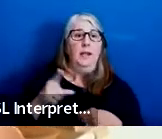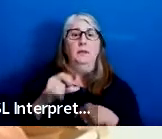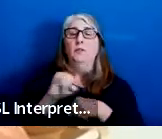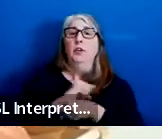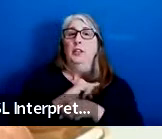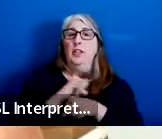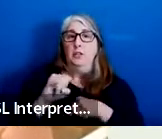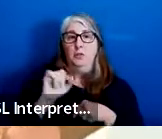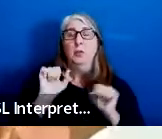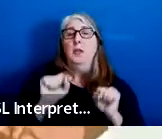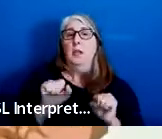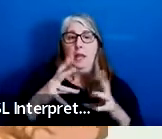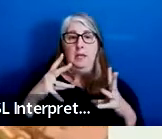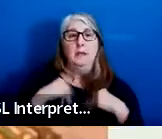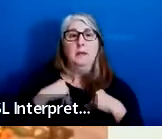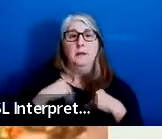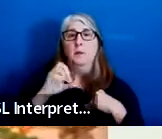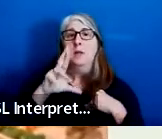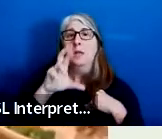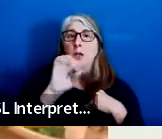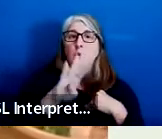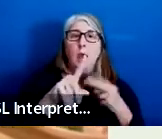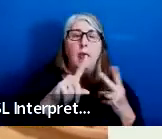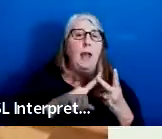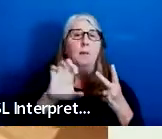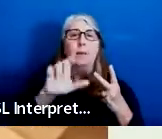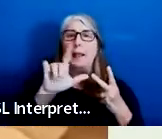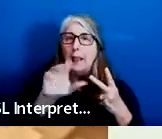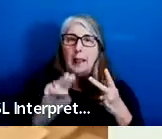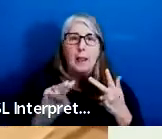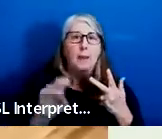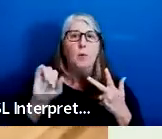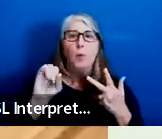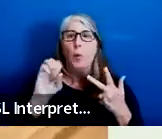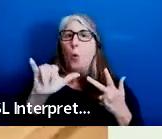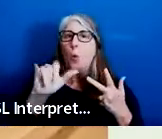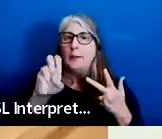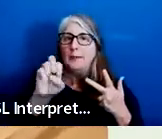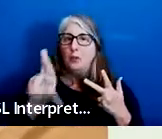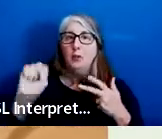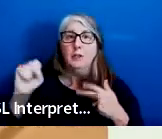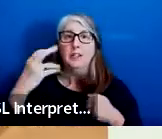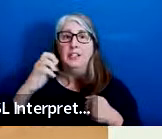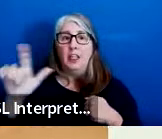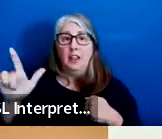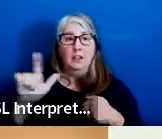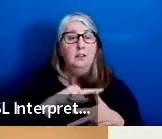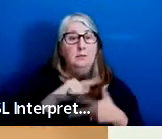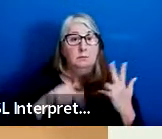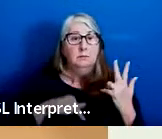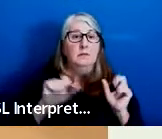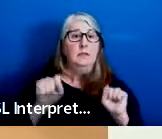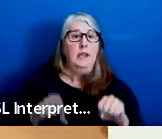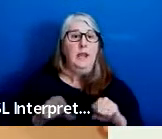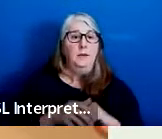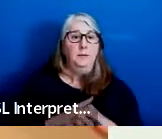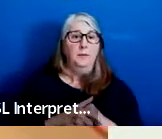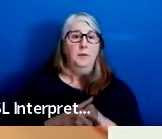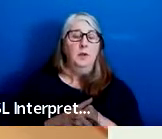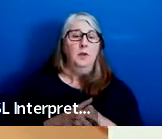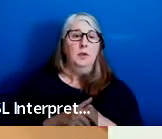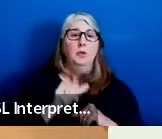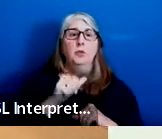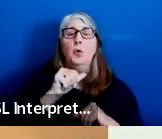crab shells, we can take clam shells, we can take oyster shells. So one really easy thing to do is rather than using a plastic tablecloth as you're